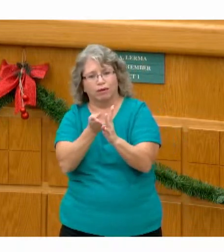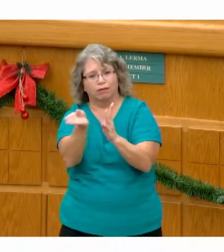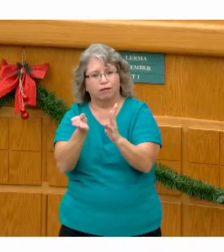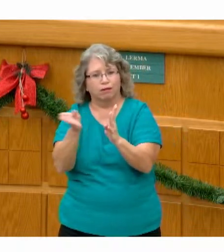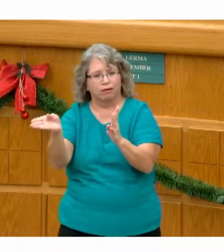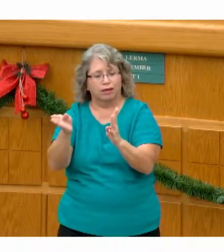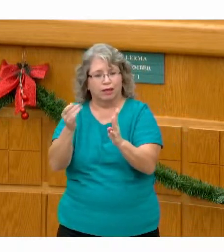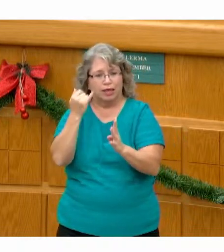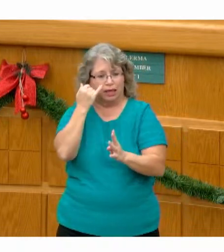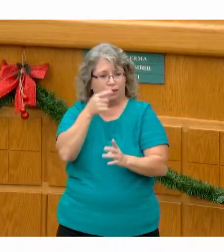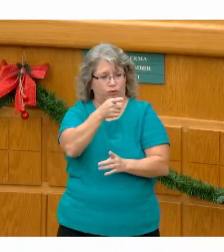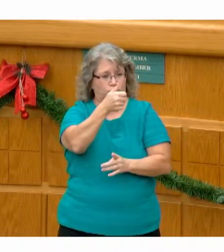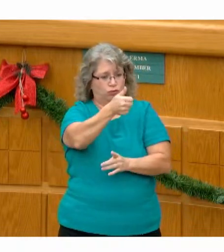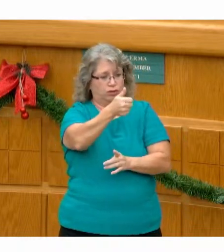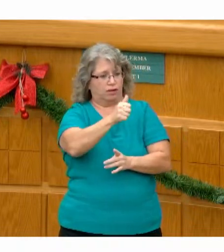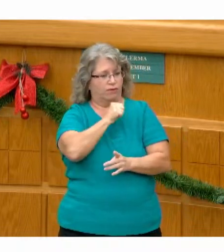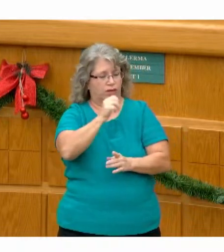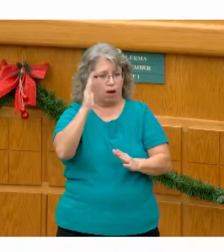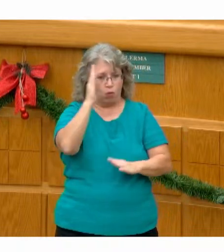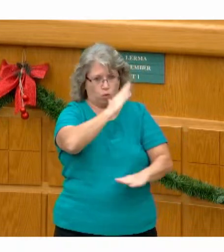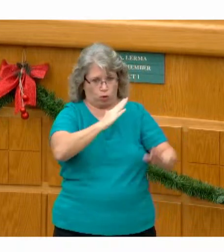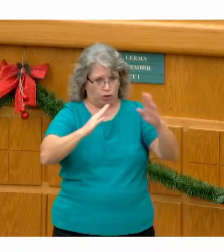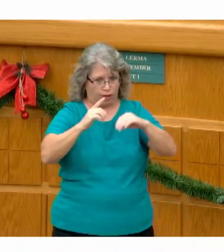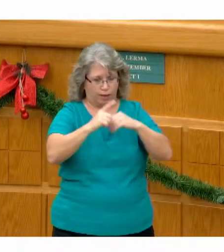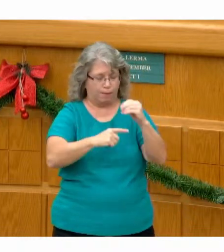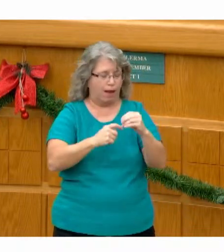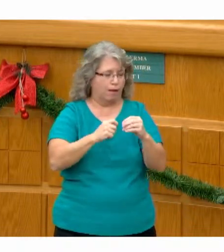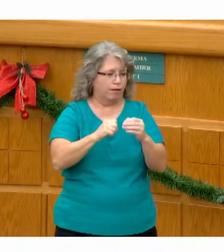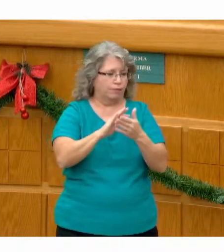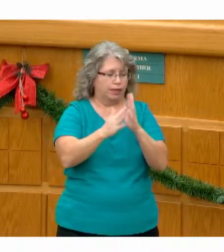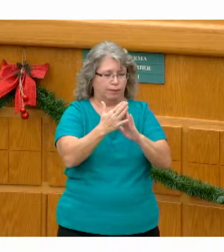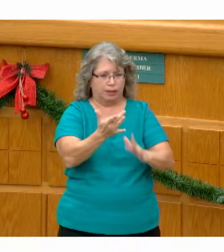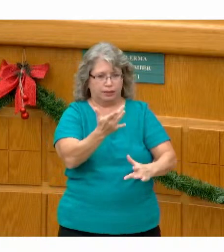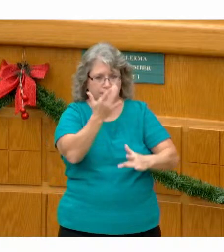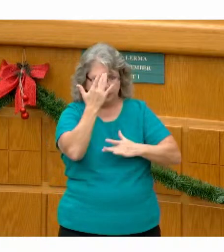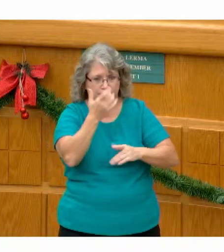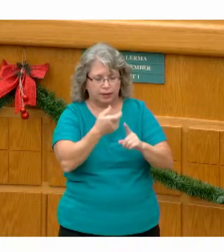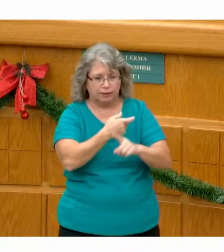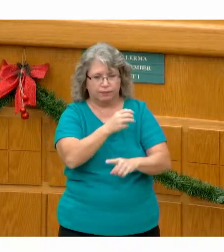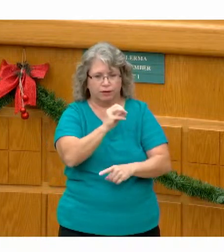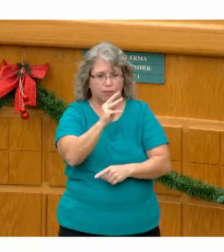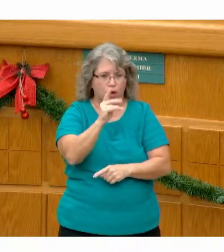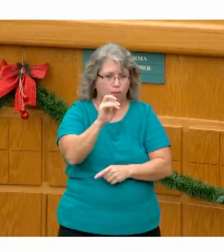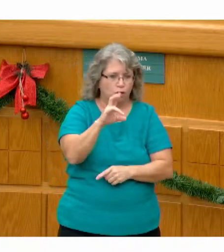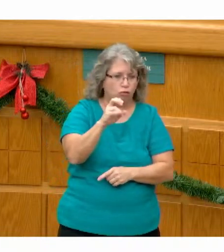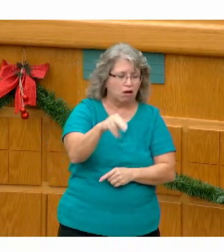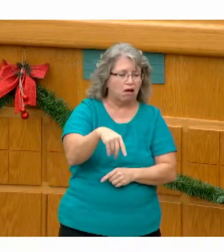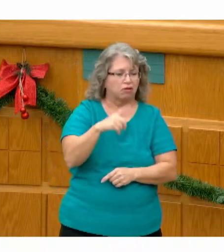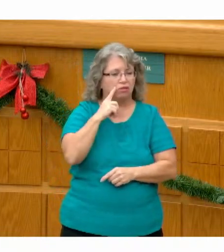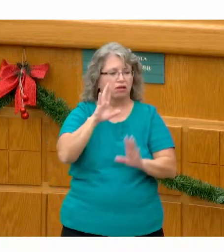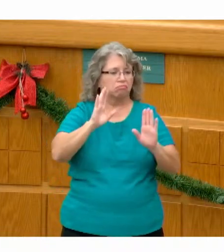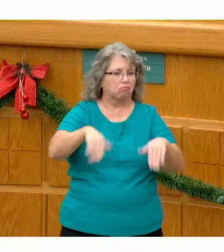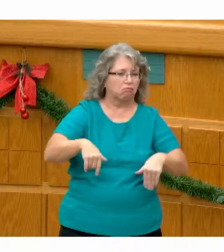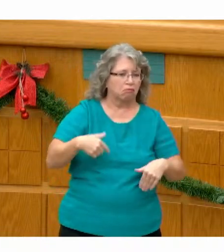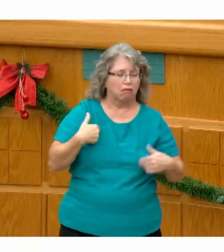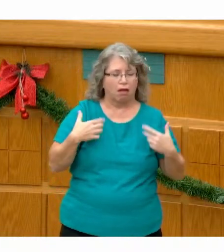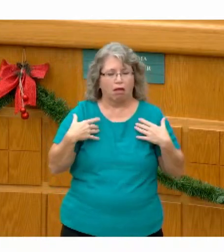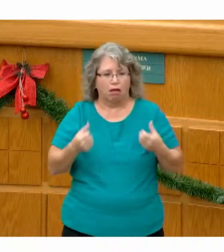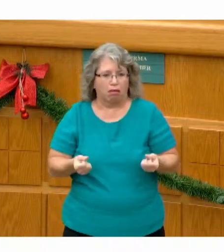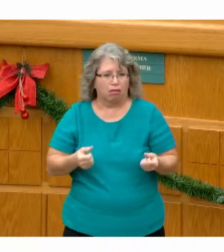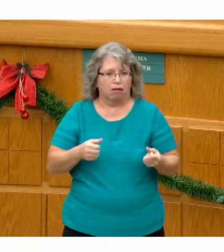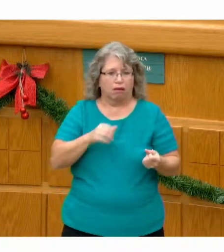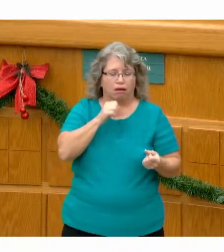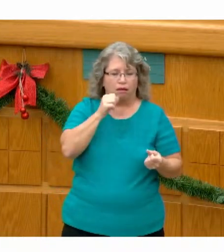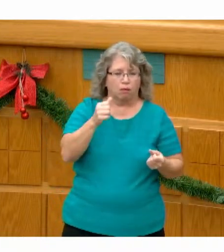about contracting Omicron or getting a cold from Omicron, if you think you're healthy and you're not going to have a lot of symptoms, you can help to